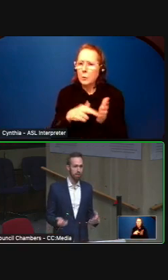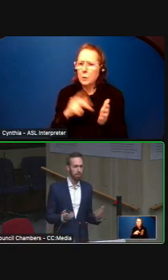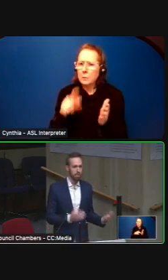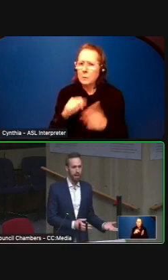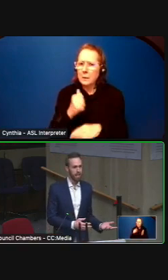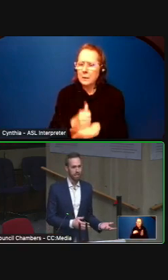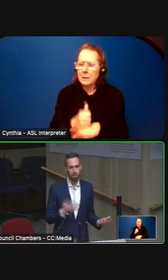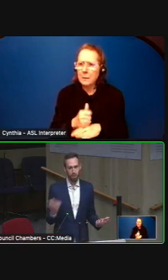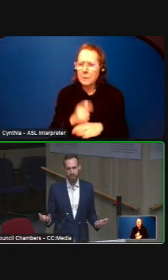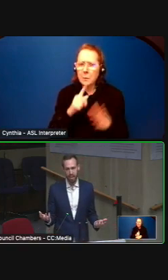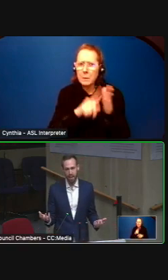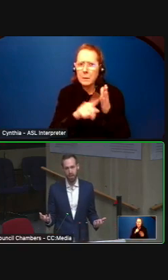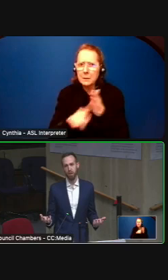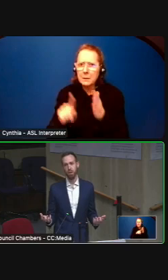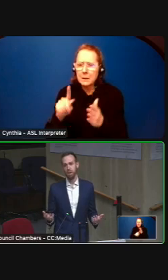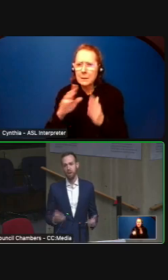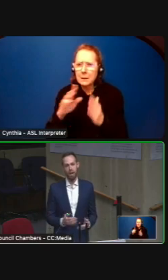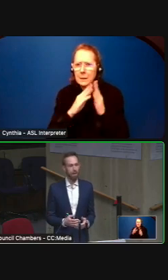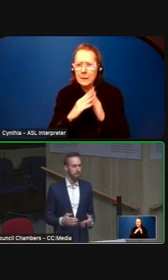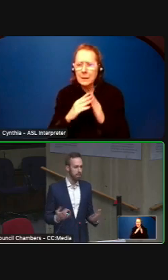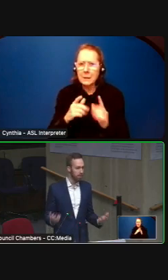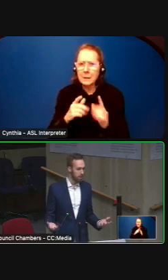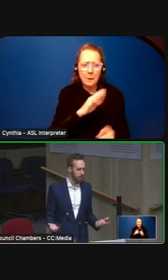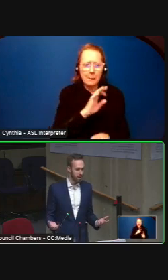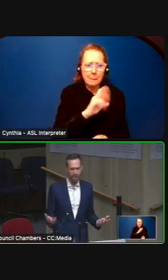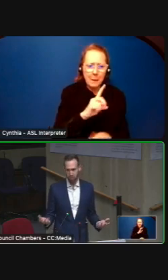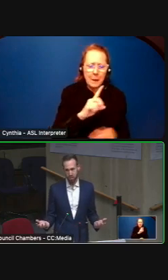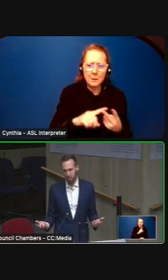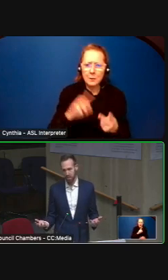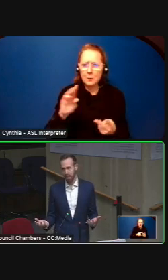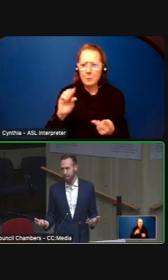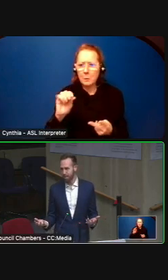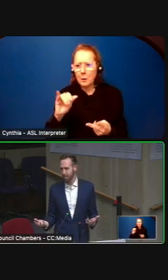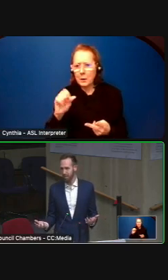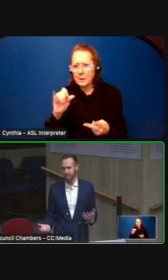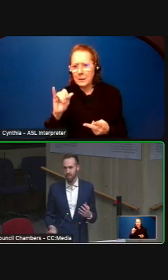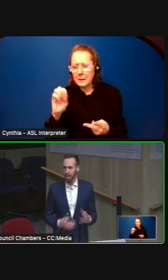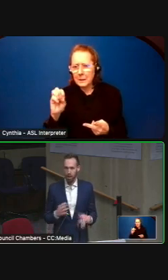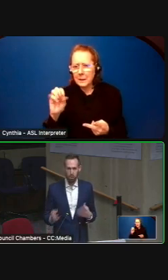everywhere from Bend to Boise, Idaho, and even further national orgs, like I